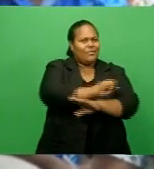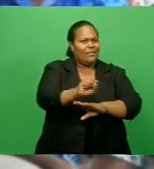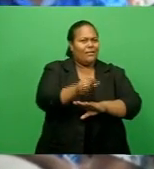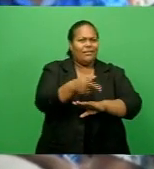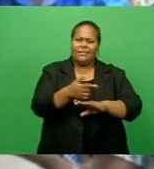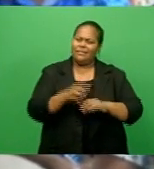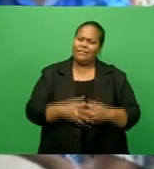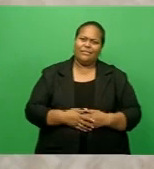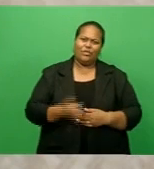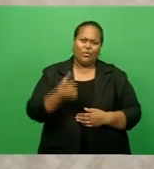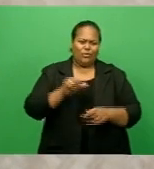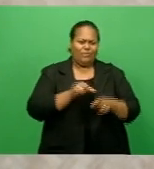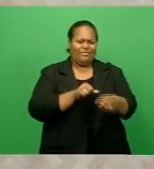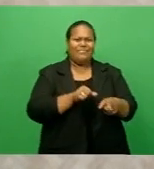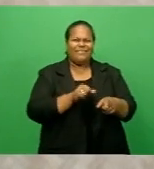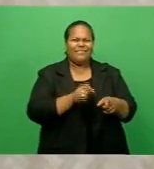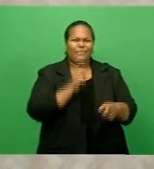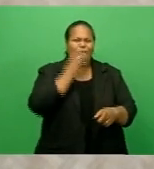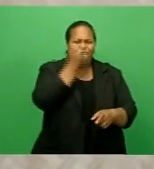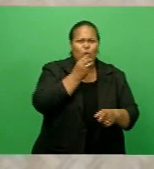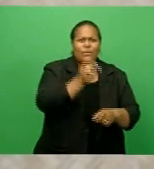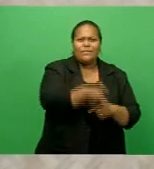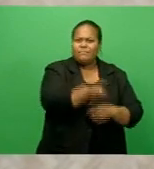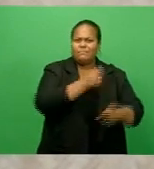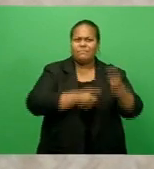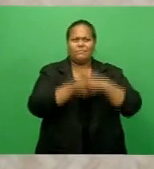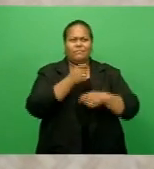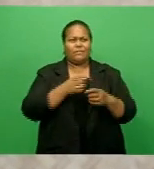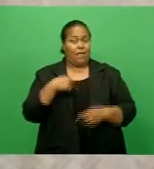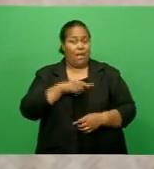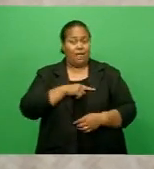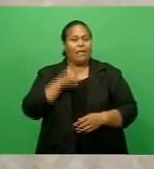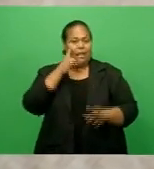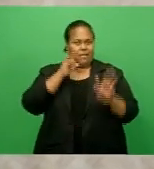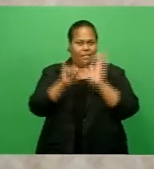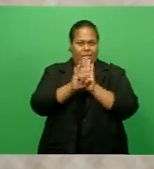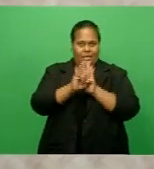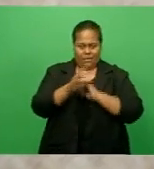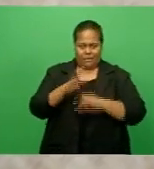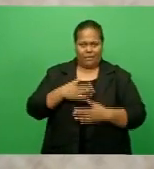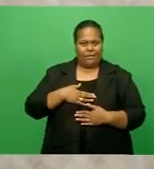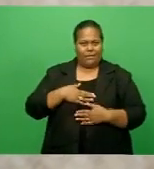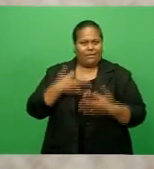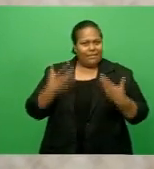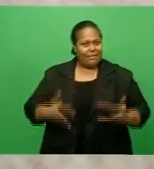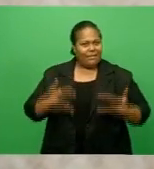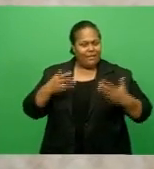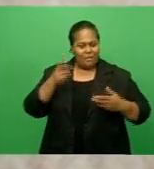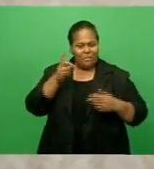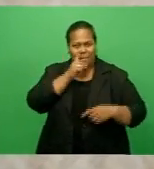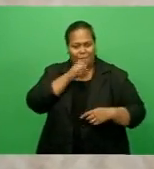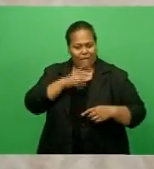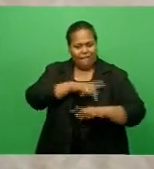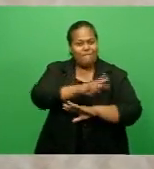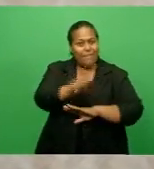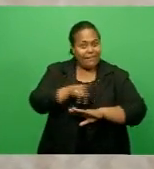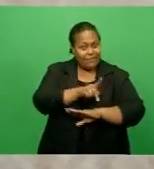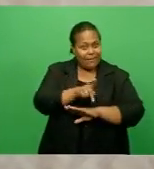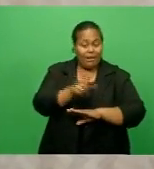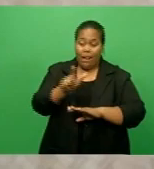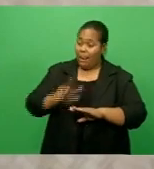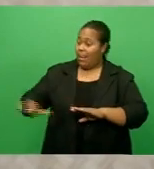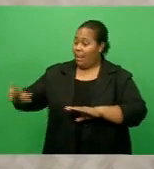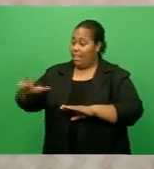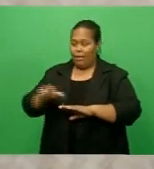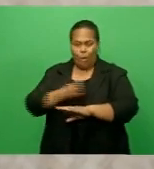use of marine resources. Because this is part of our identity. As people of the Pacific, land and the